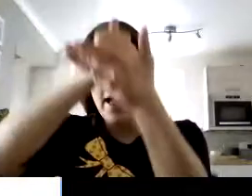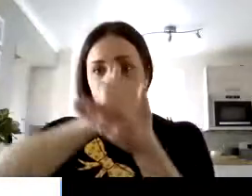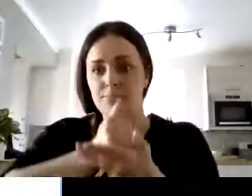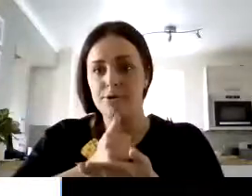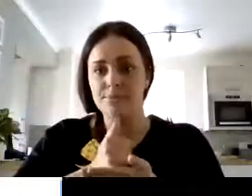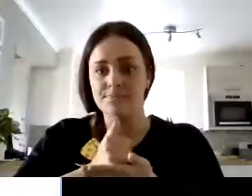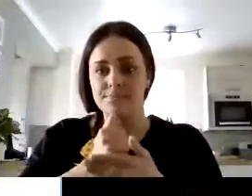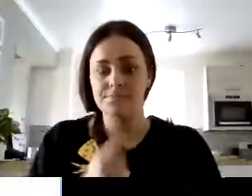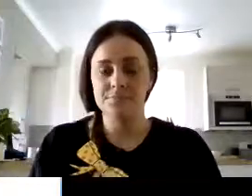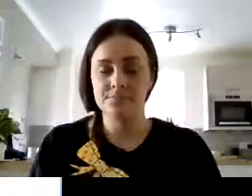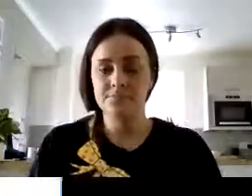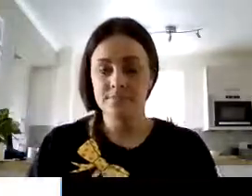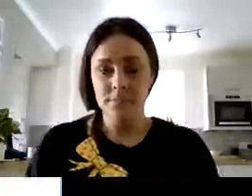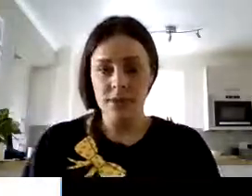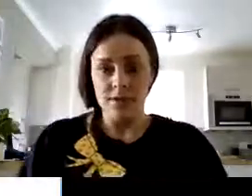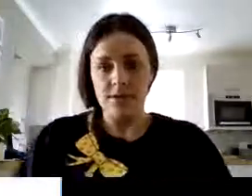Help.